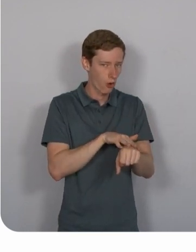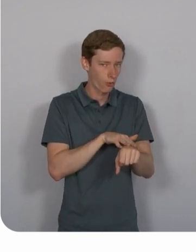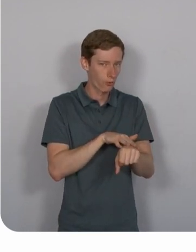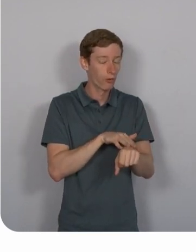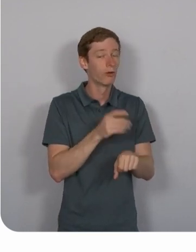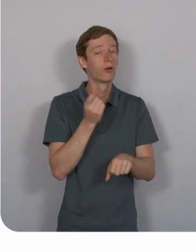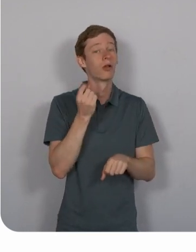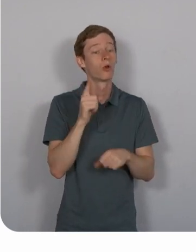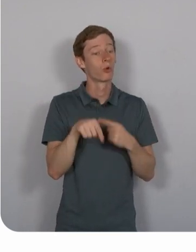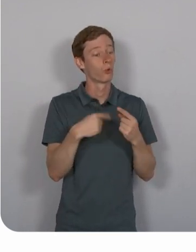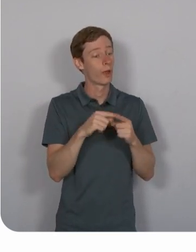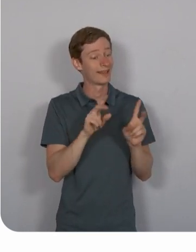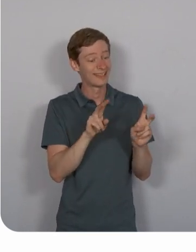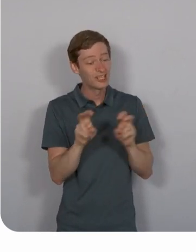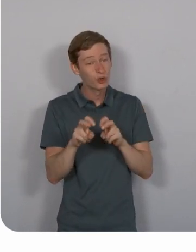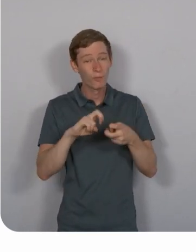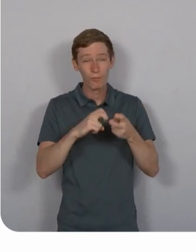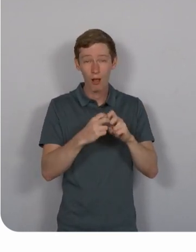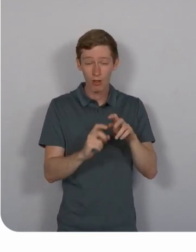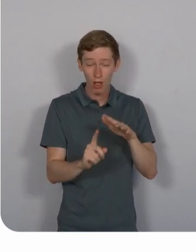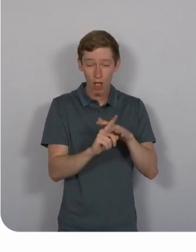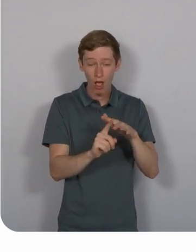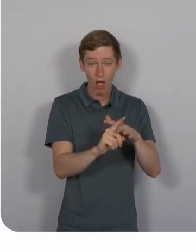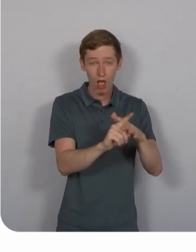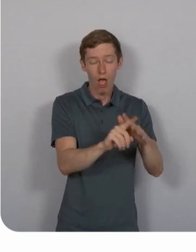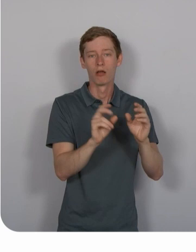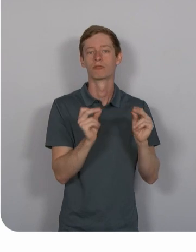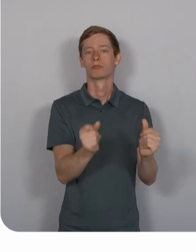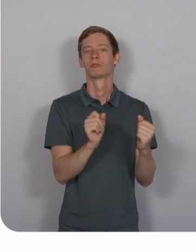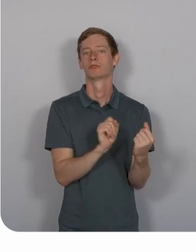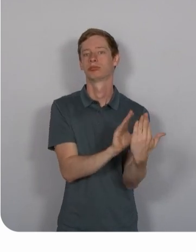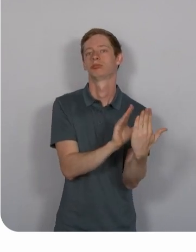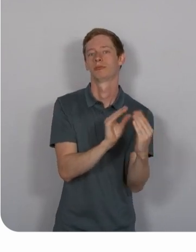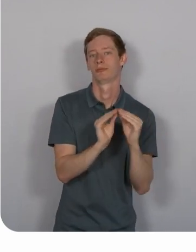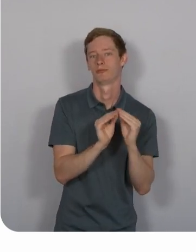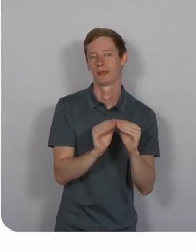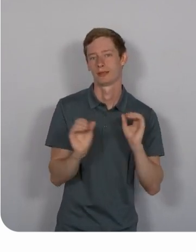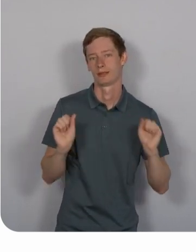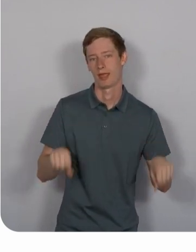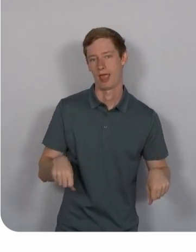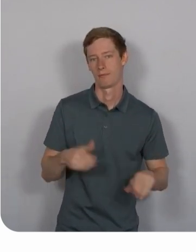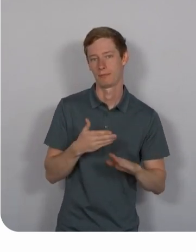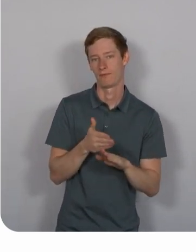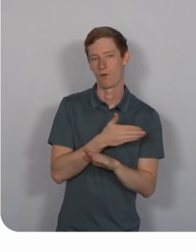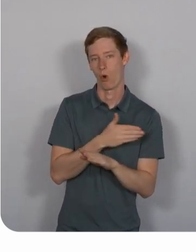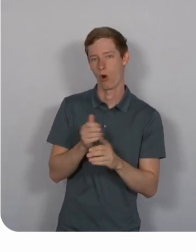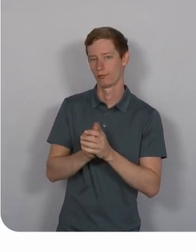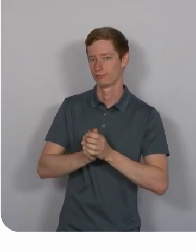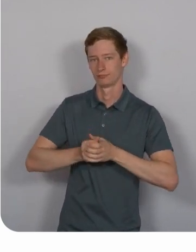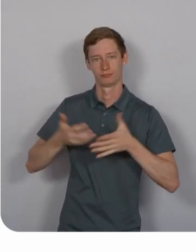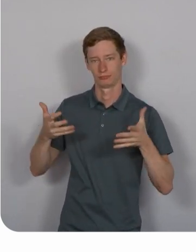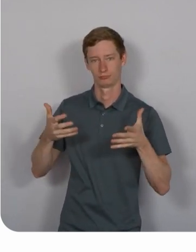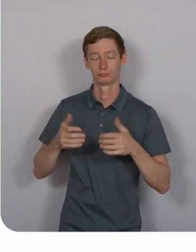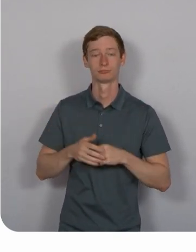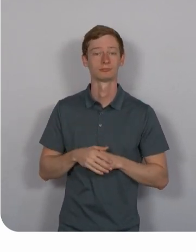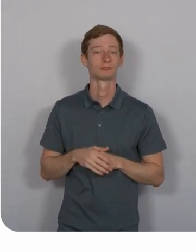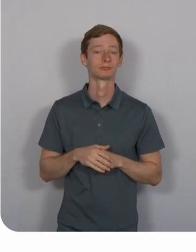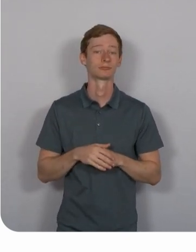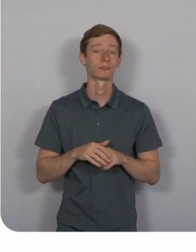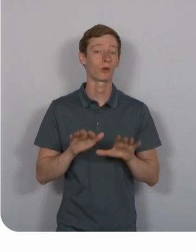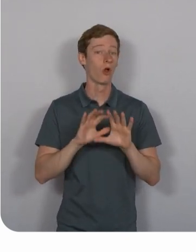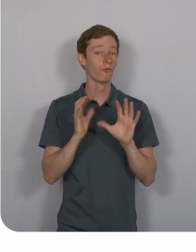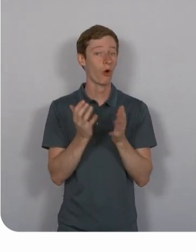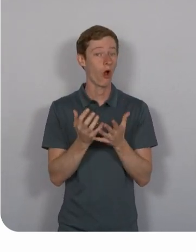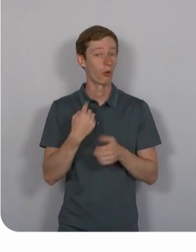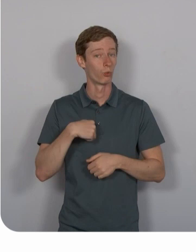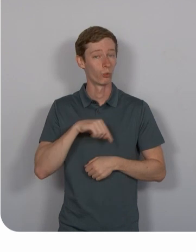as issues come up, as we're rolling this out, we can address them before we get to scale. And overall, we're really